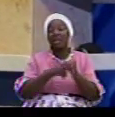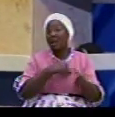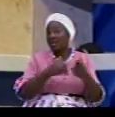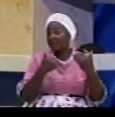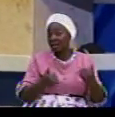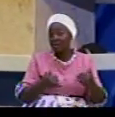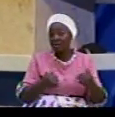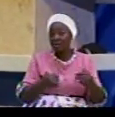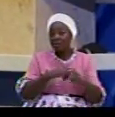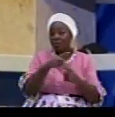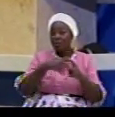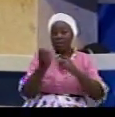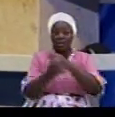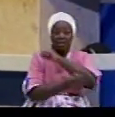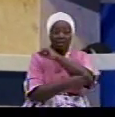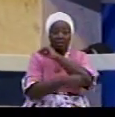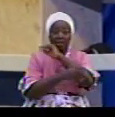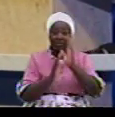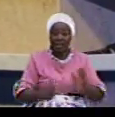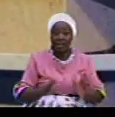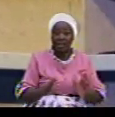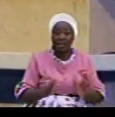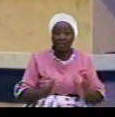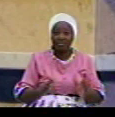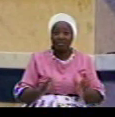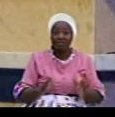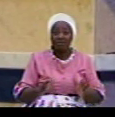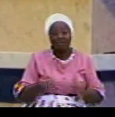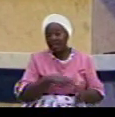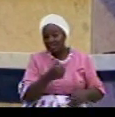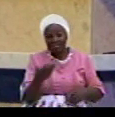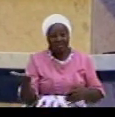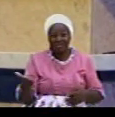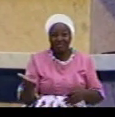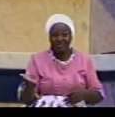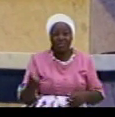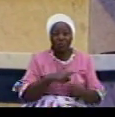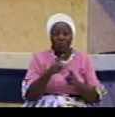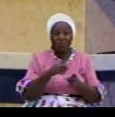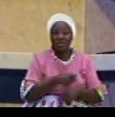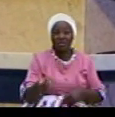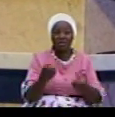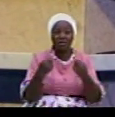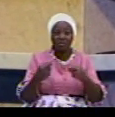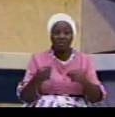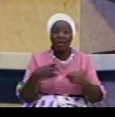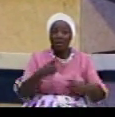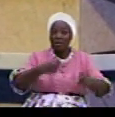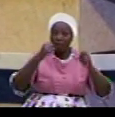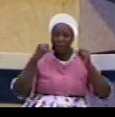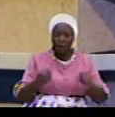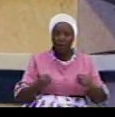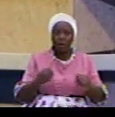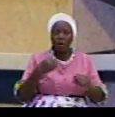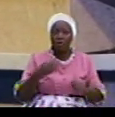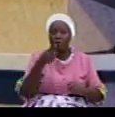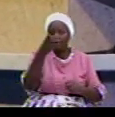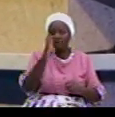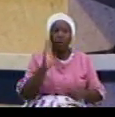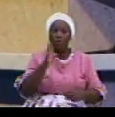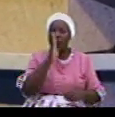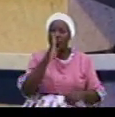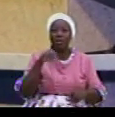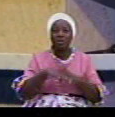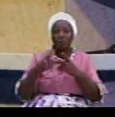the tempter, the temptress, the whatever, when they come, the power of God will be in your heart. You